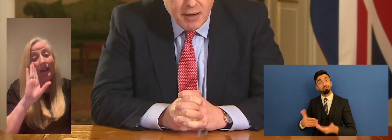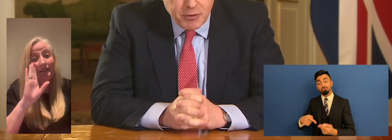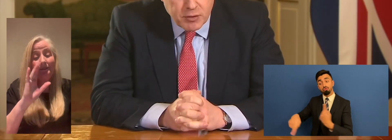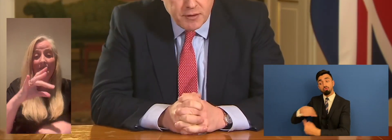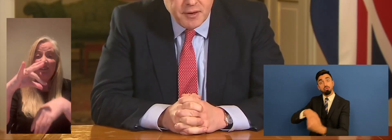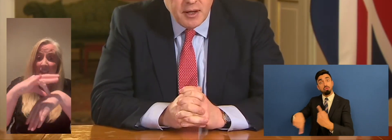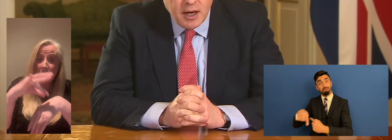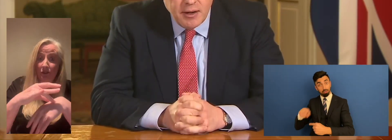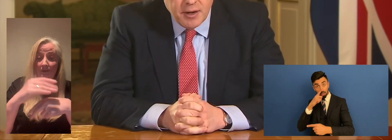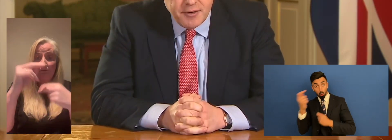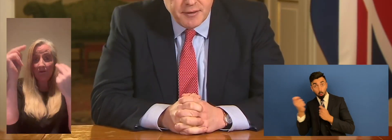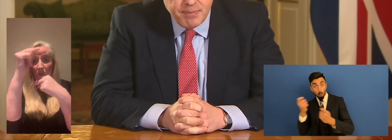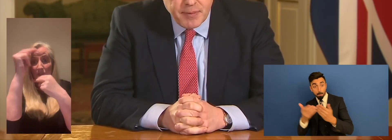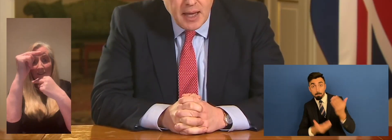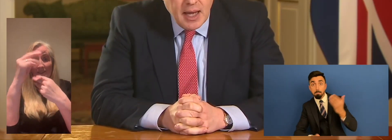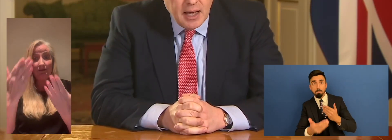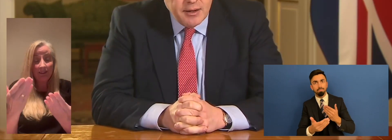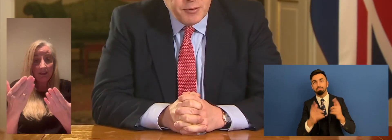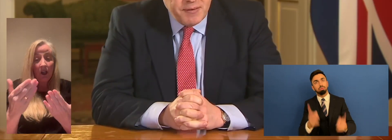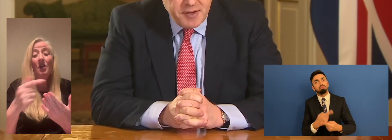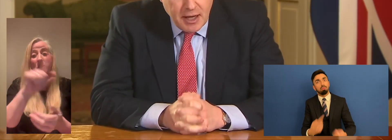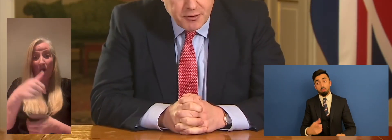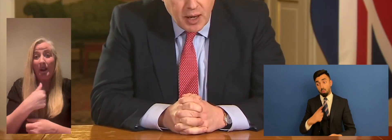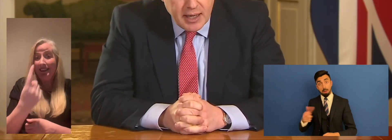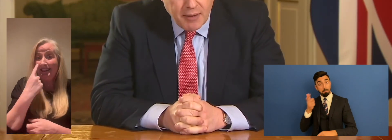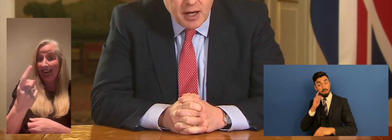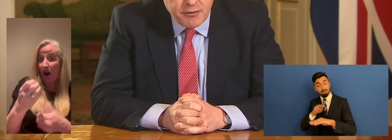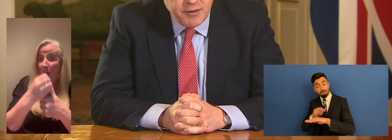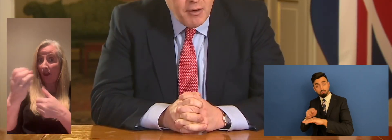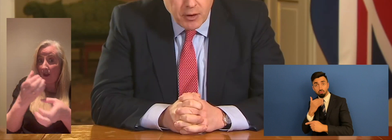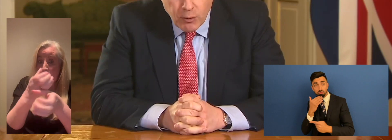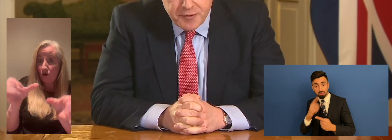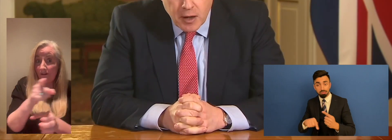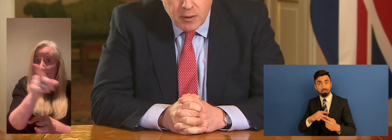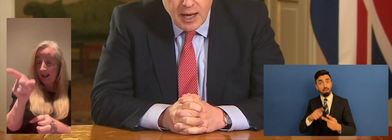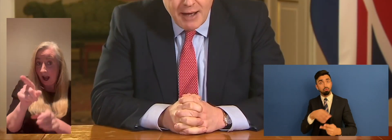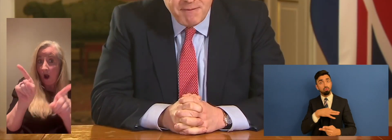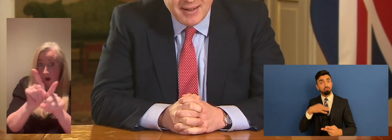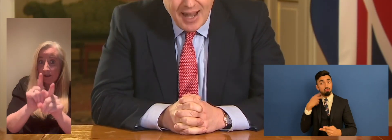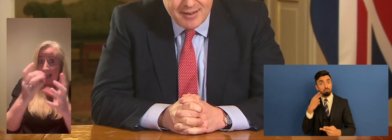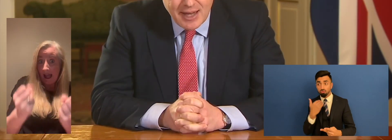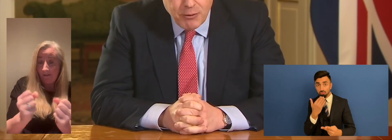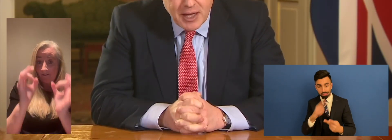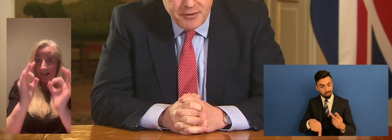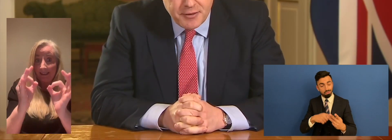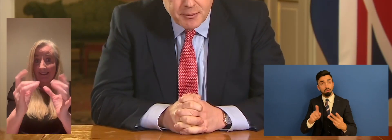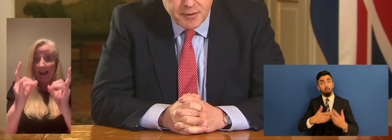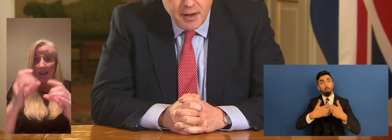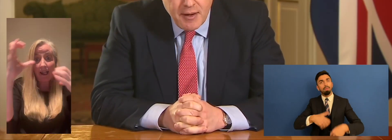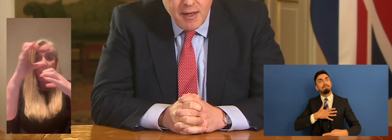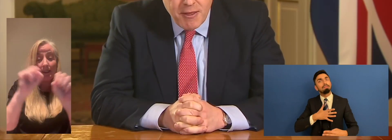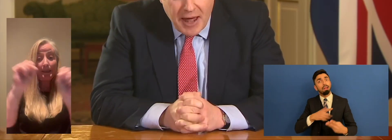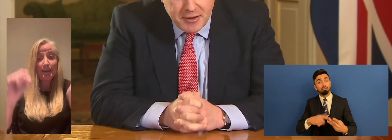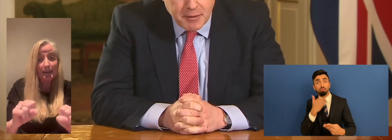beds, enough doctors and nurses. And as we've seen elsewhere in other countries that also have fantastic healthcare